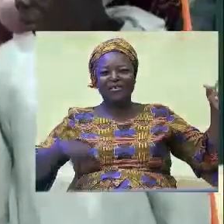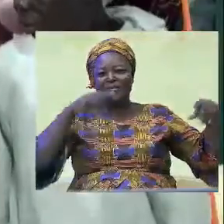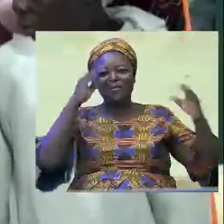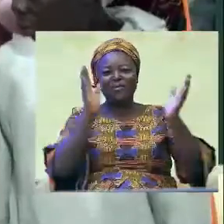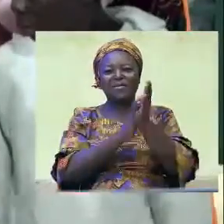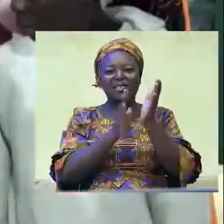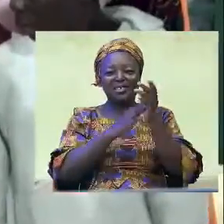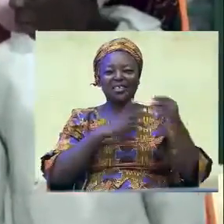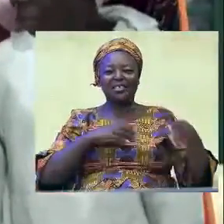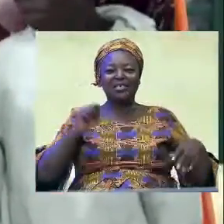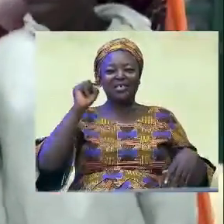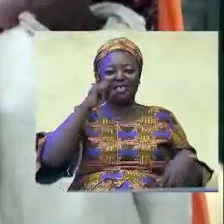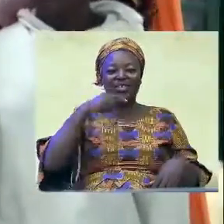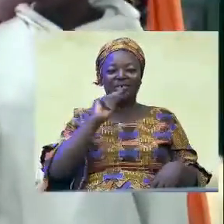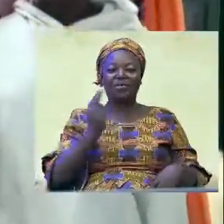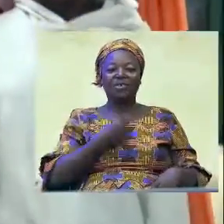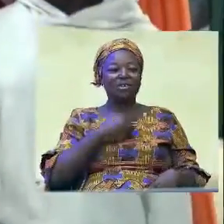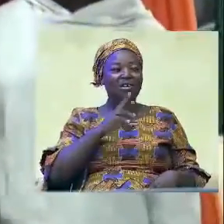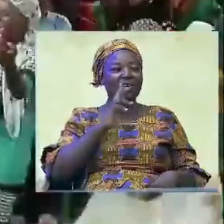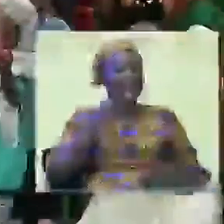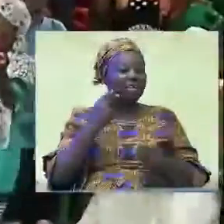Ada Quickets and Letting.